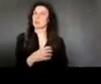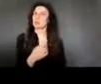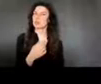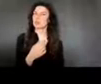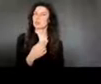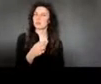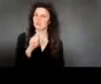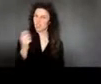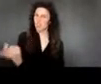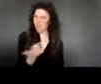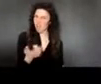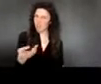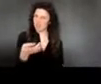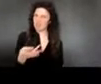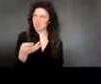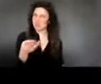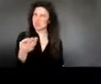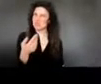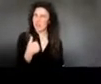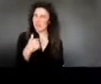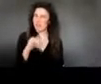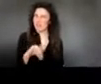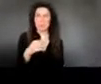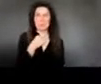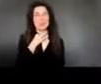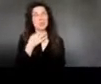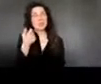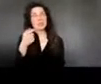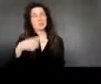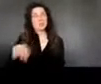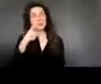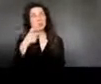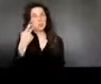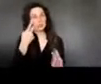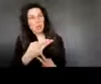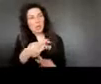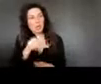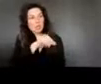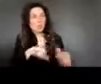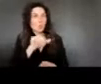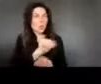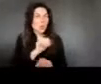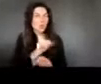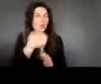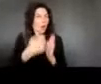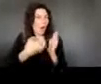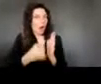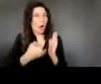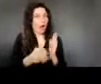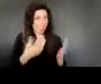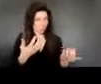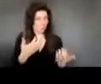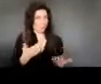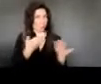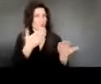anybody who was familiar with each other's papers or artistic, research wanted to kind of bring up any of